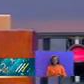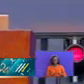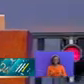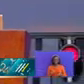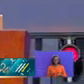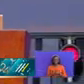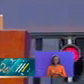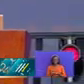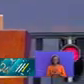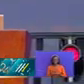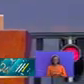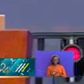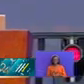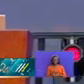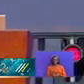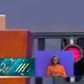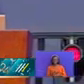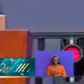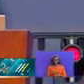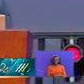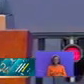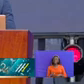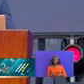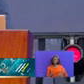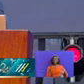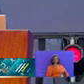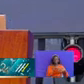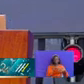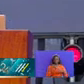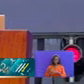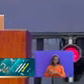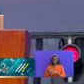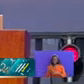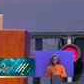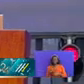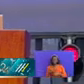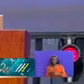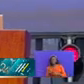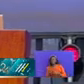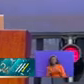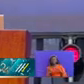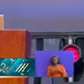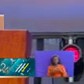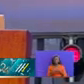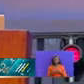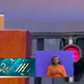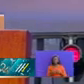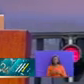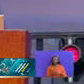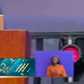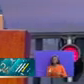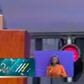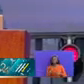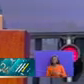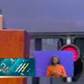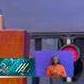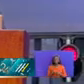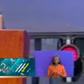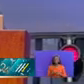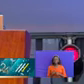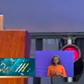titration the investment of Innovations is on modification of genes